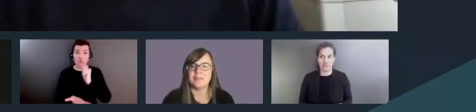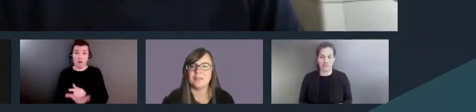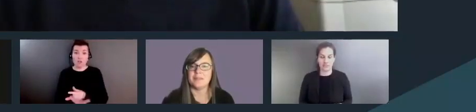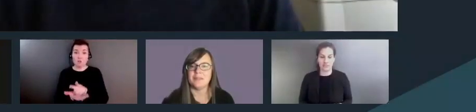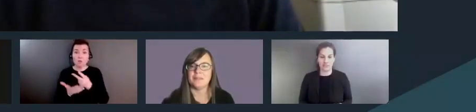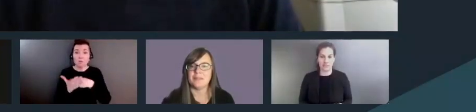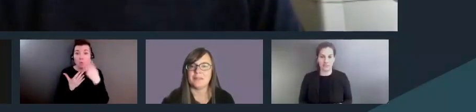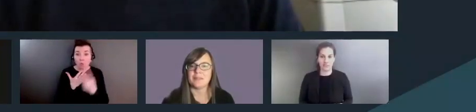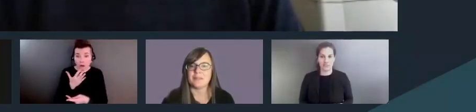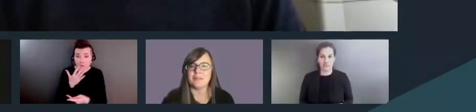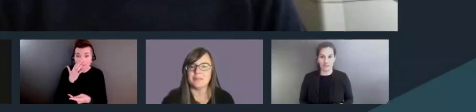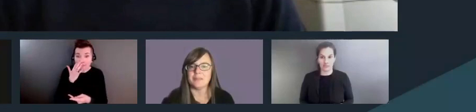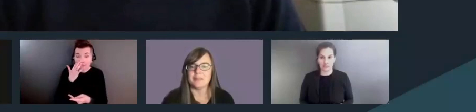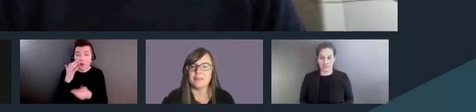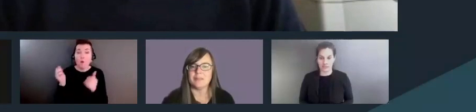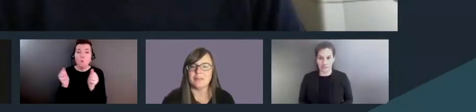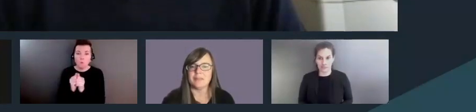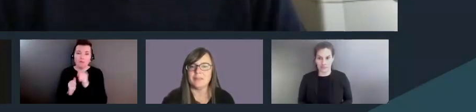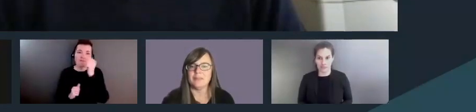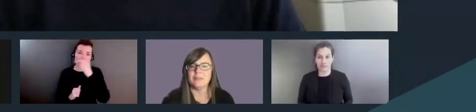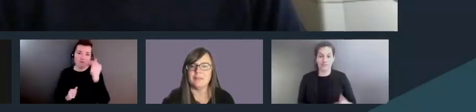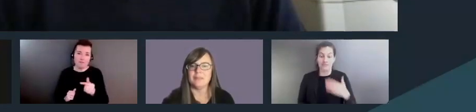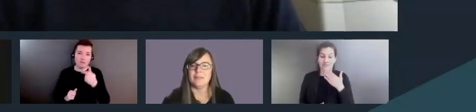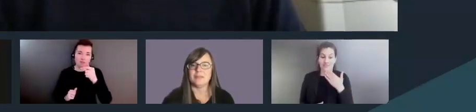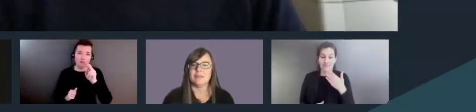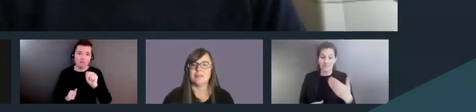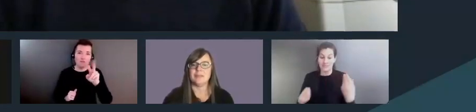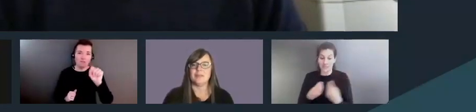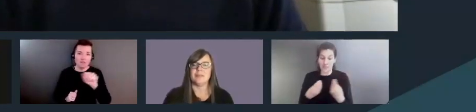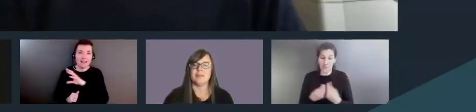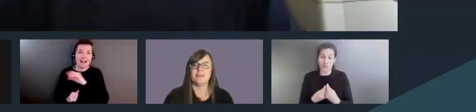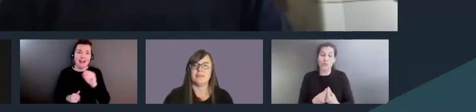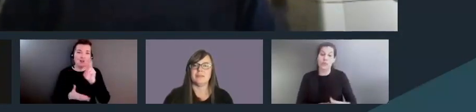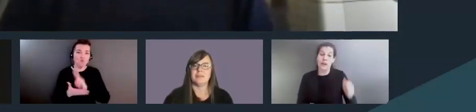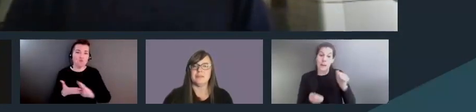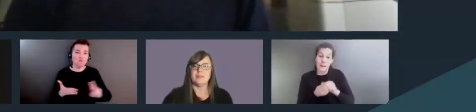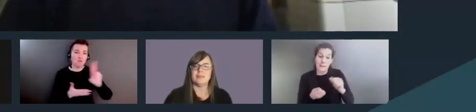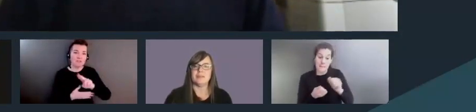collaboration with the Government of Nunavut and the University of Prince Edward Island.